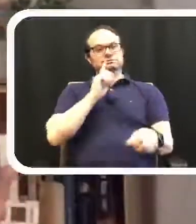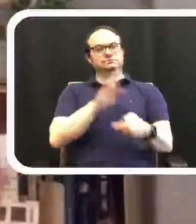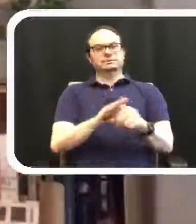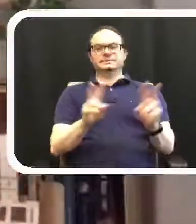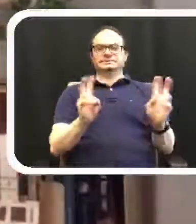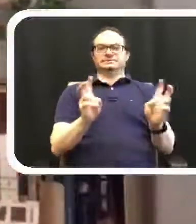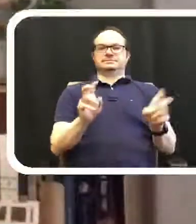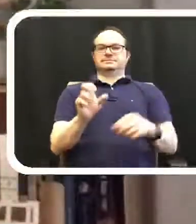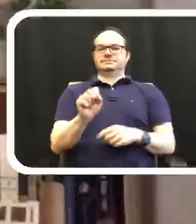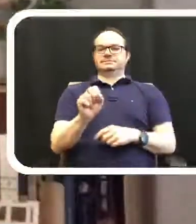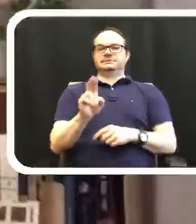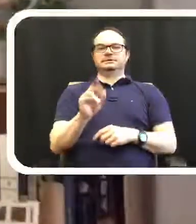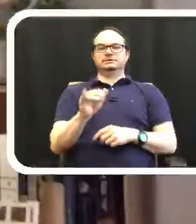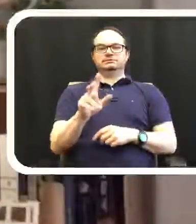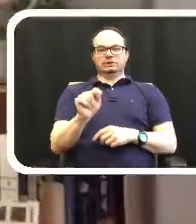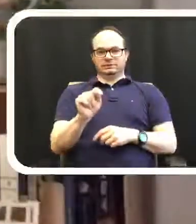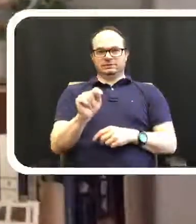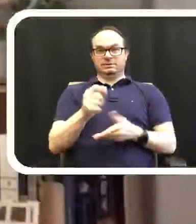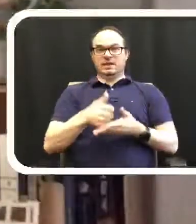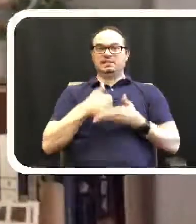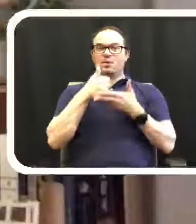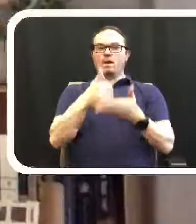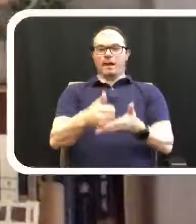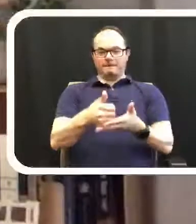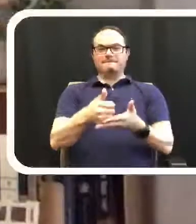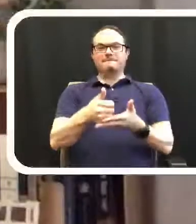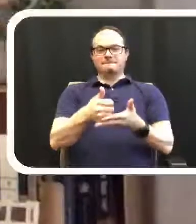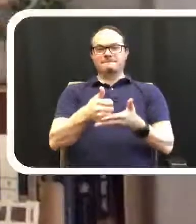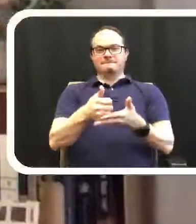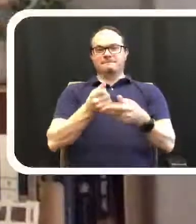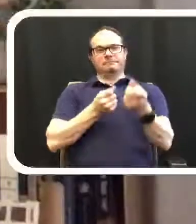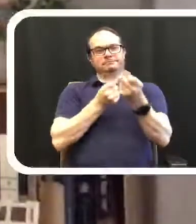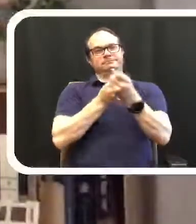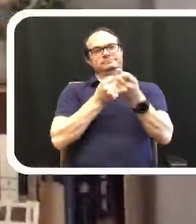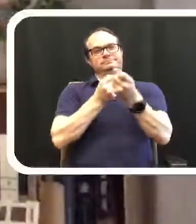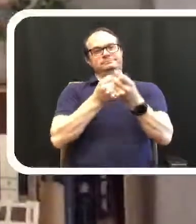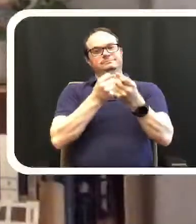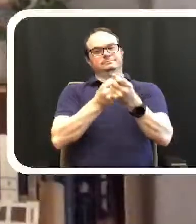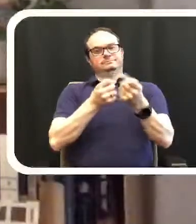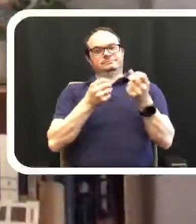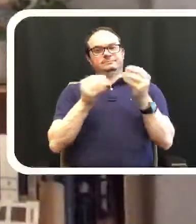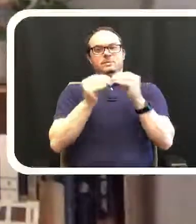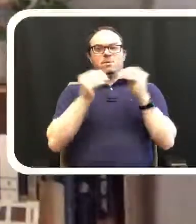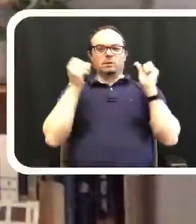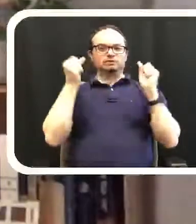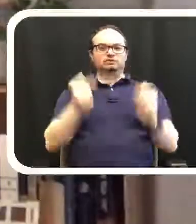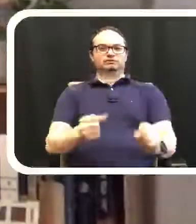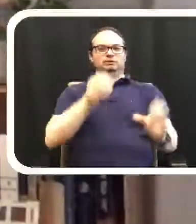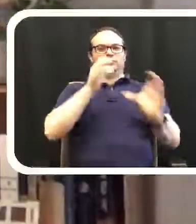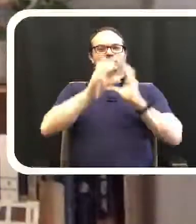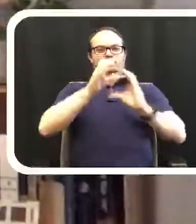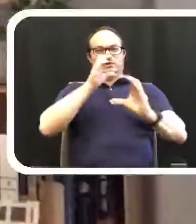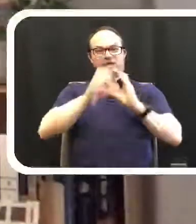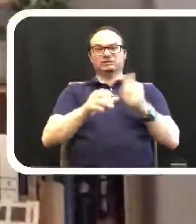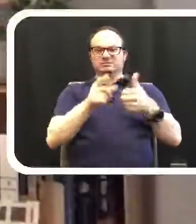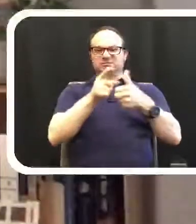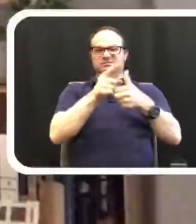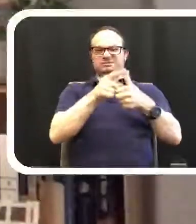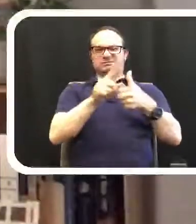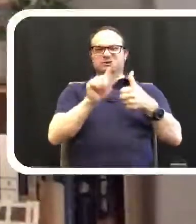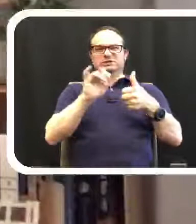think that helps us to maintain a stronger communication with people. So that's one.